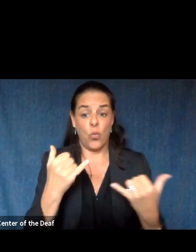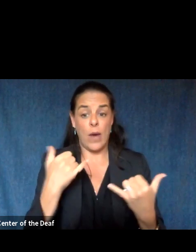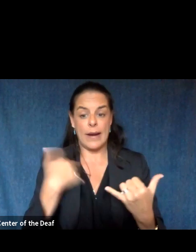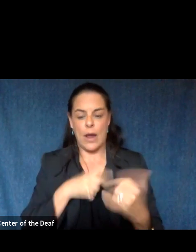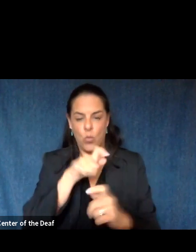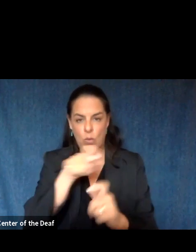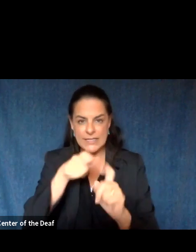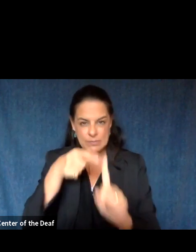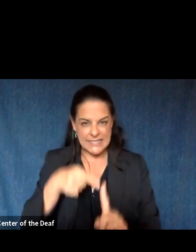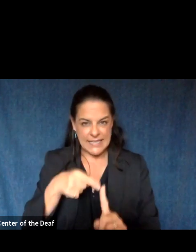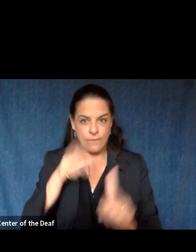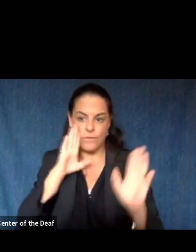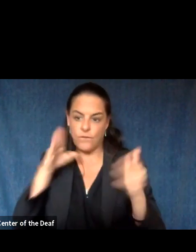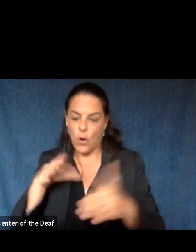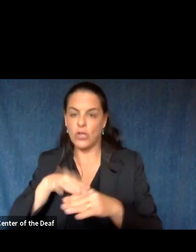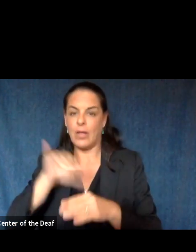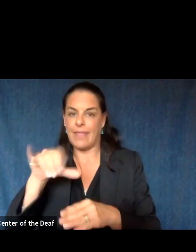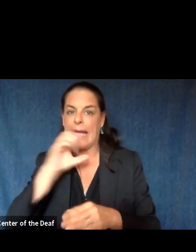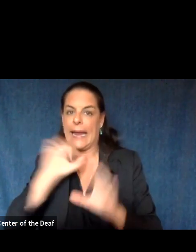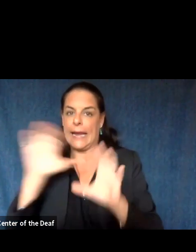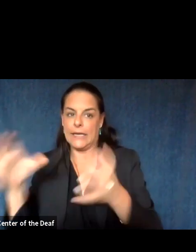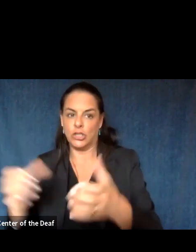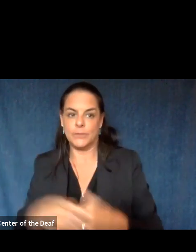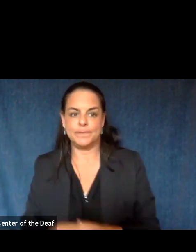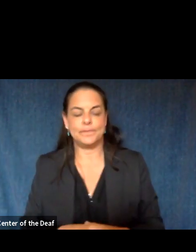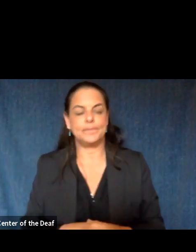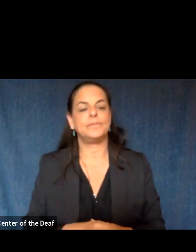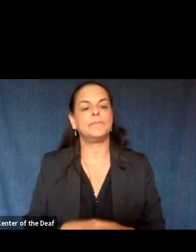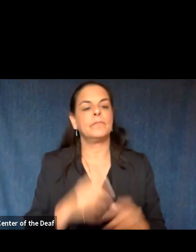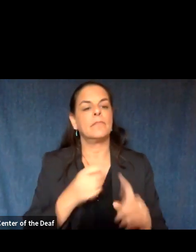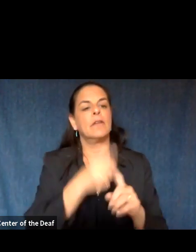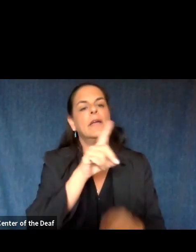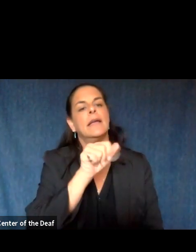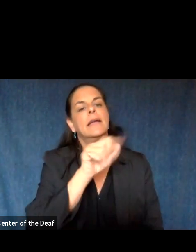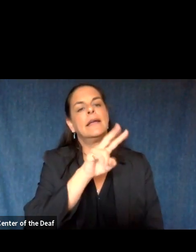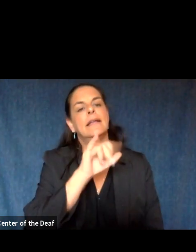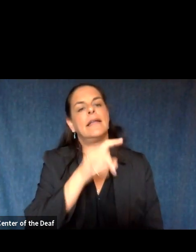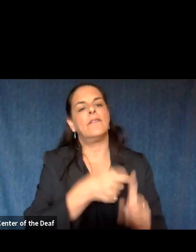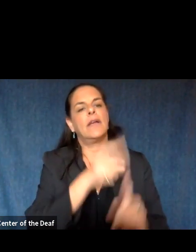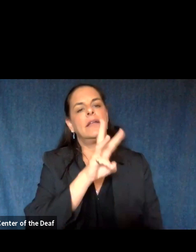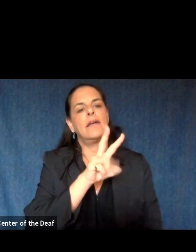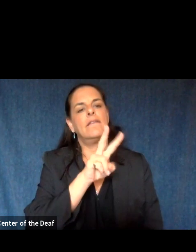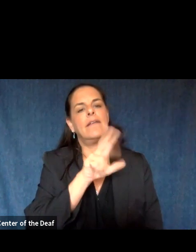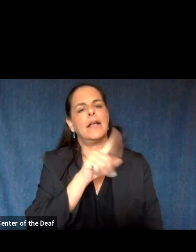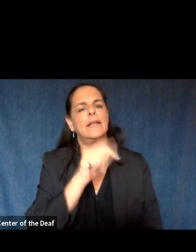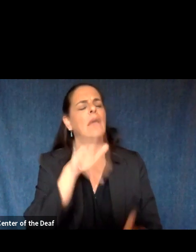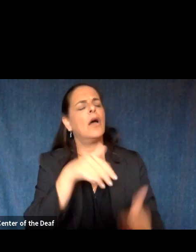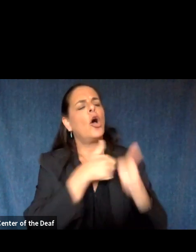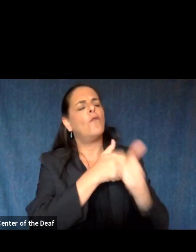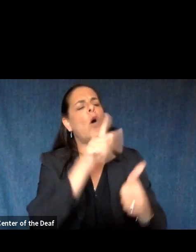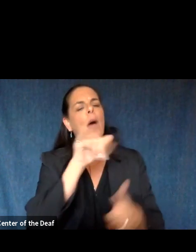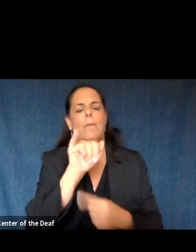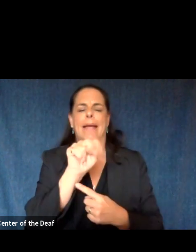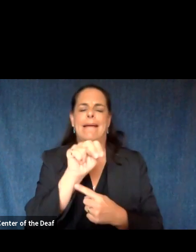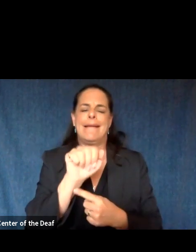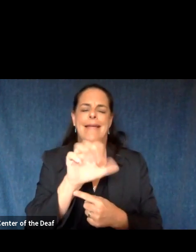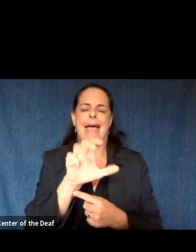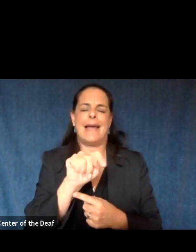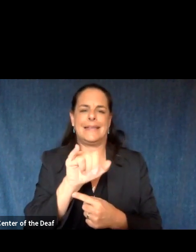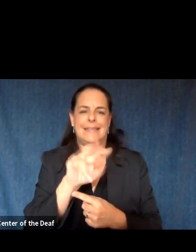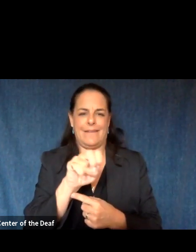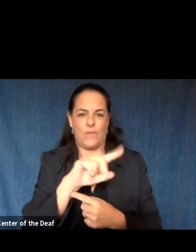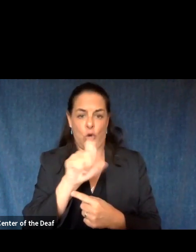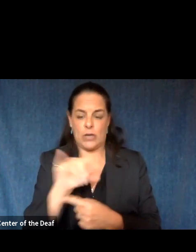on that age category. From David, the WVLT, to follow up on the inactive question, the